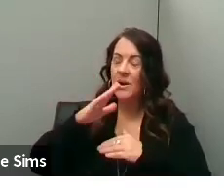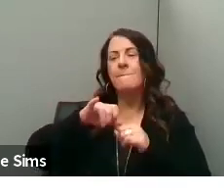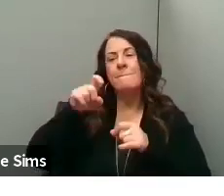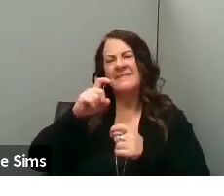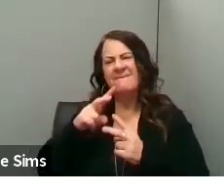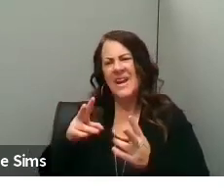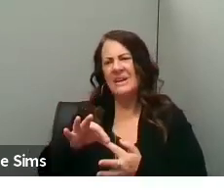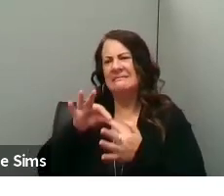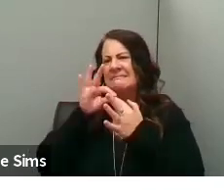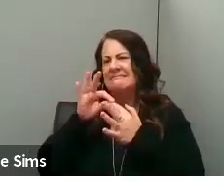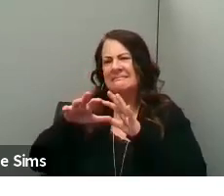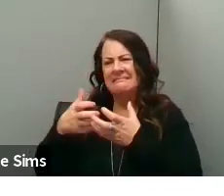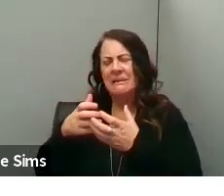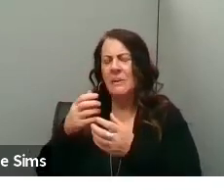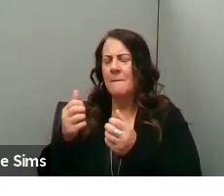reason.